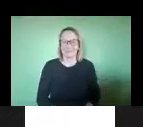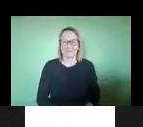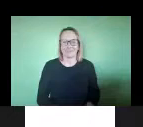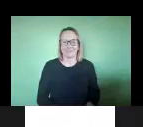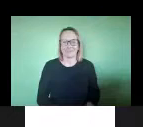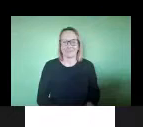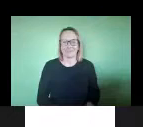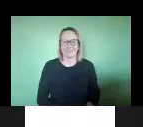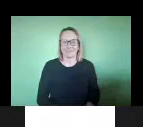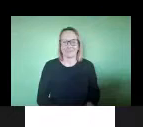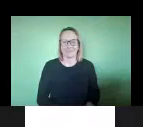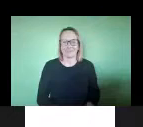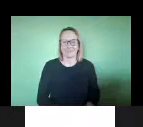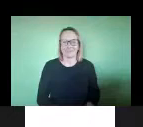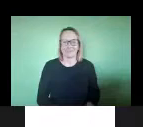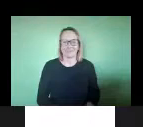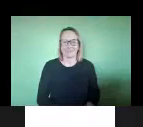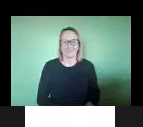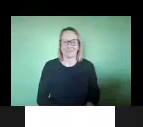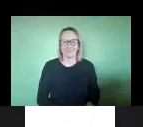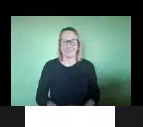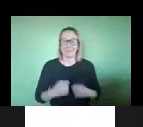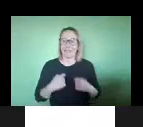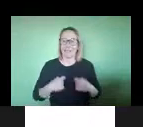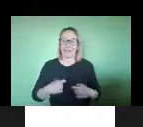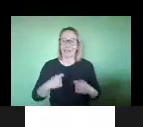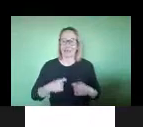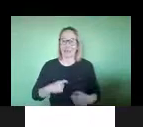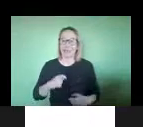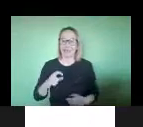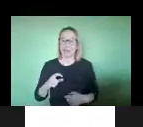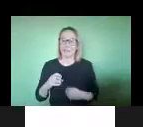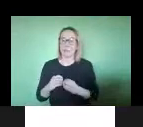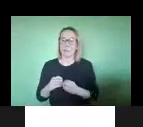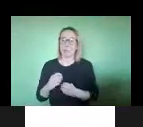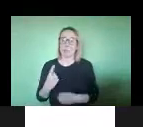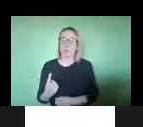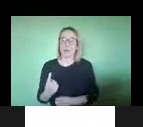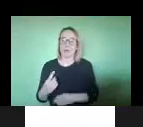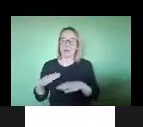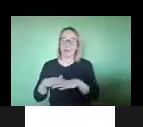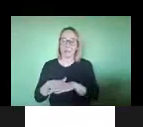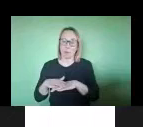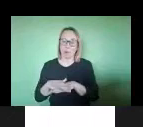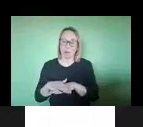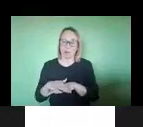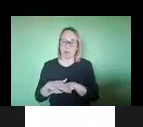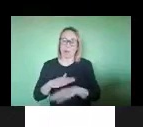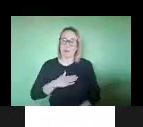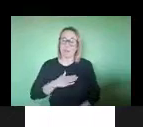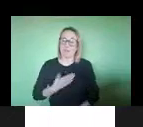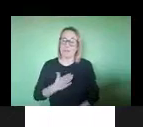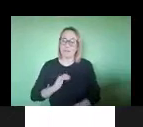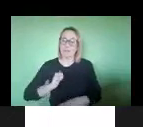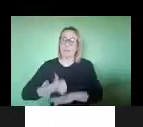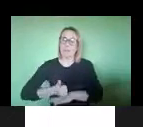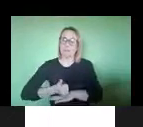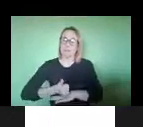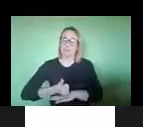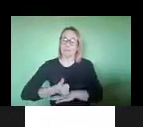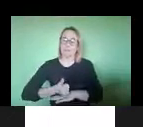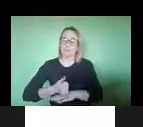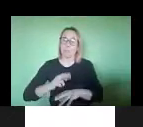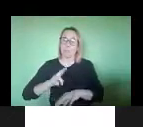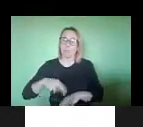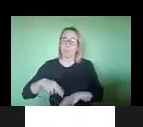From Airdrie and Cumbernauld 1 networks, the members set up